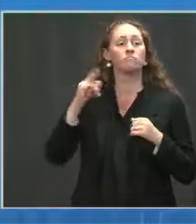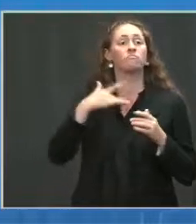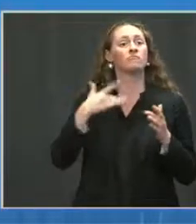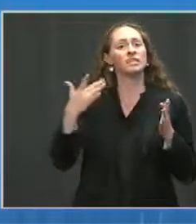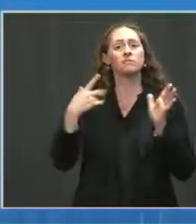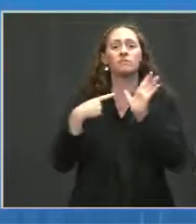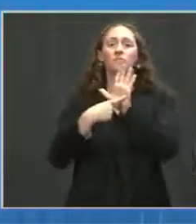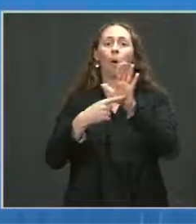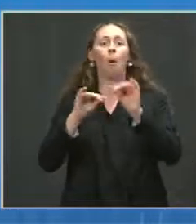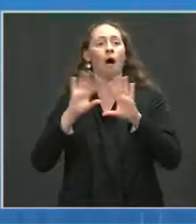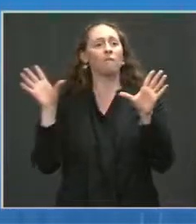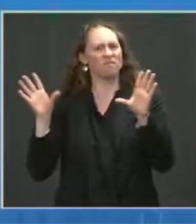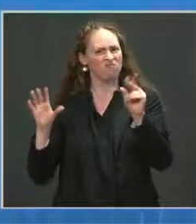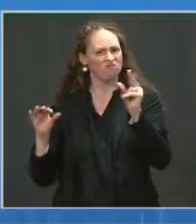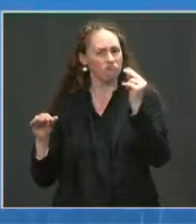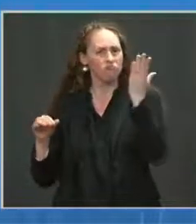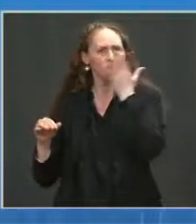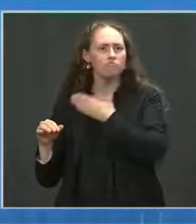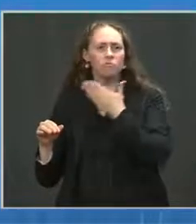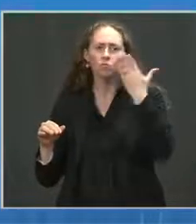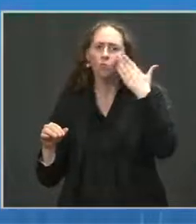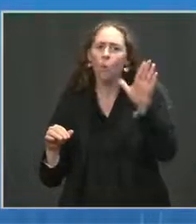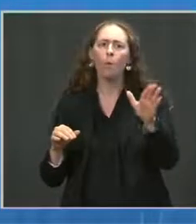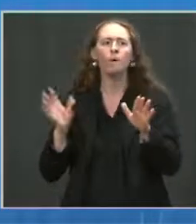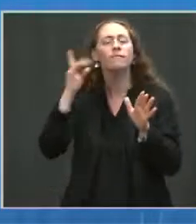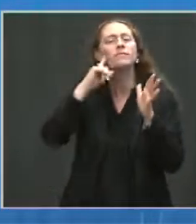July 26, the CDC received